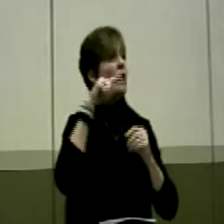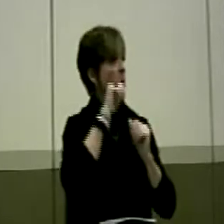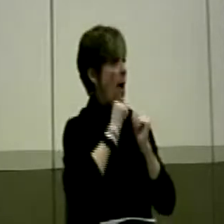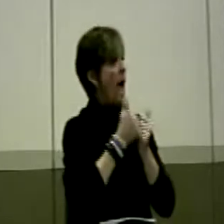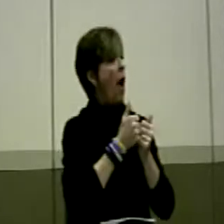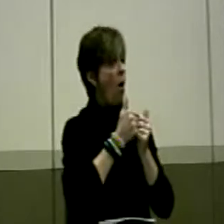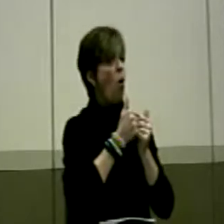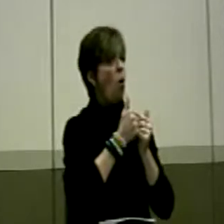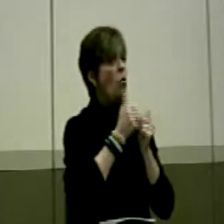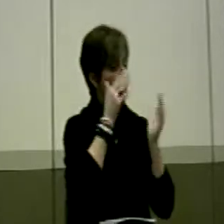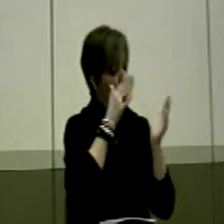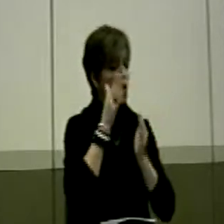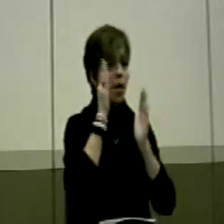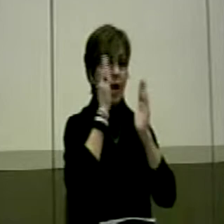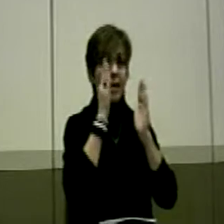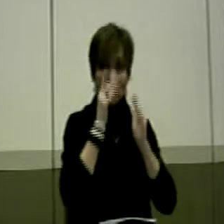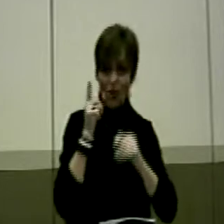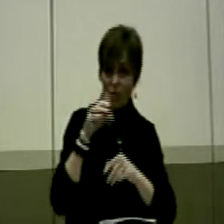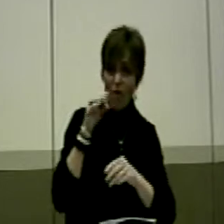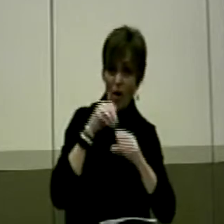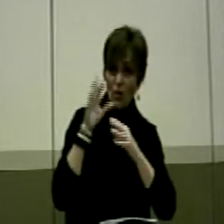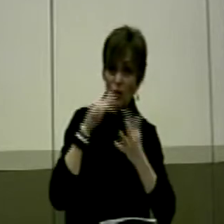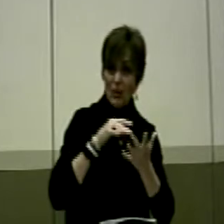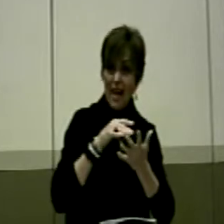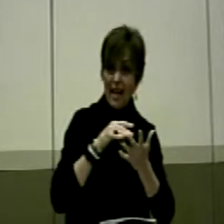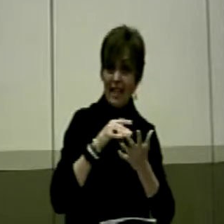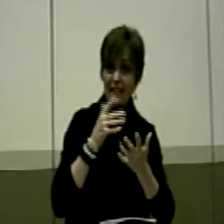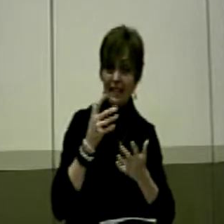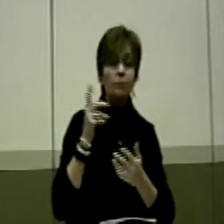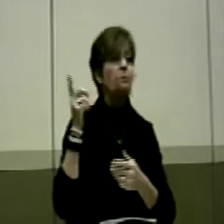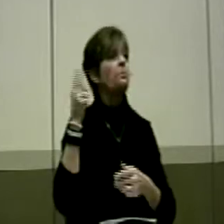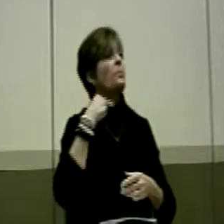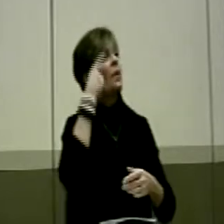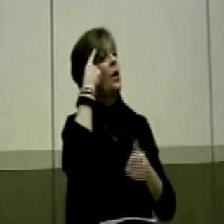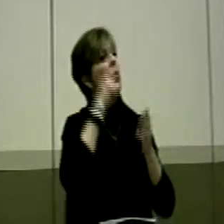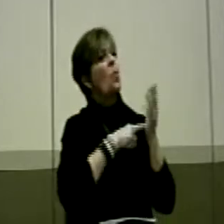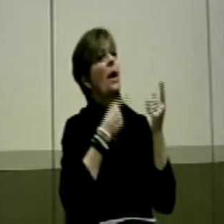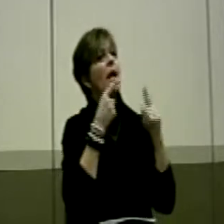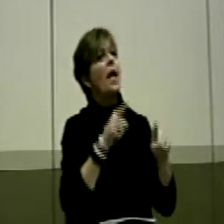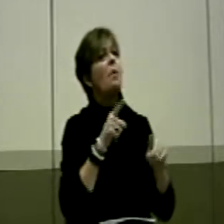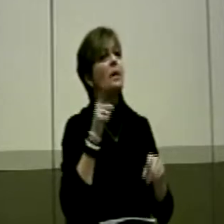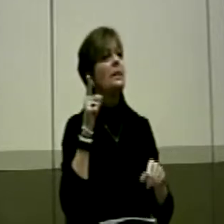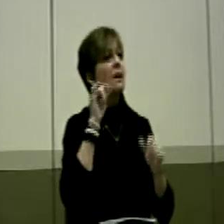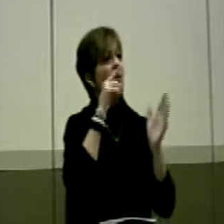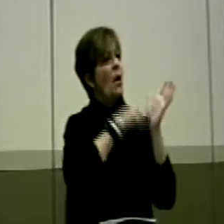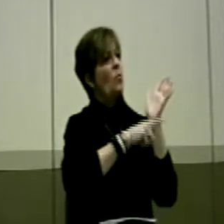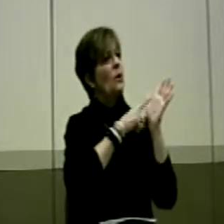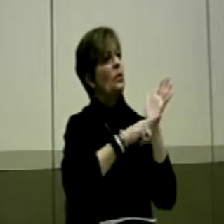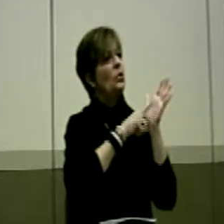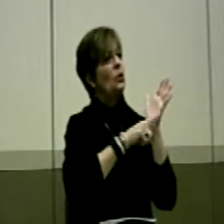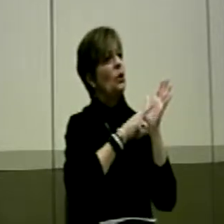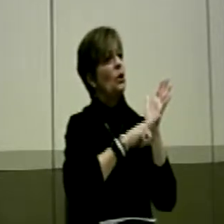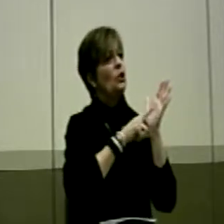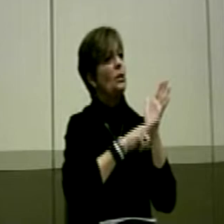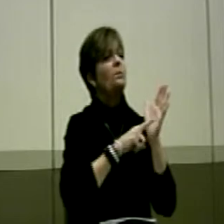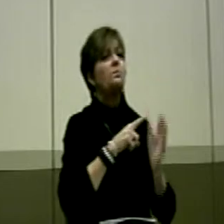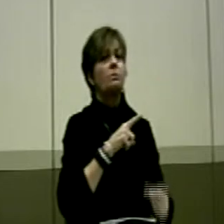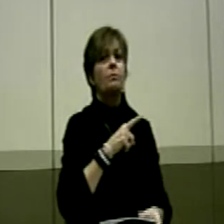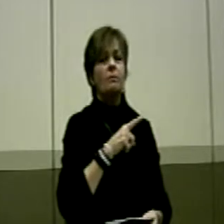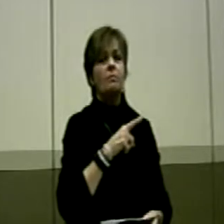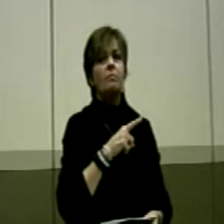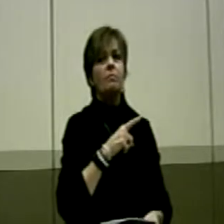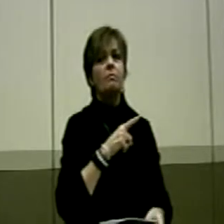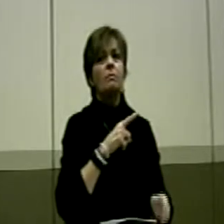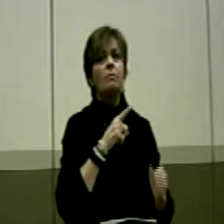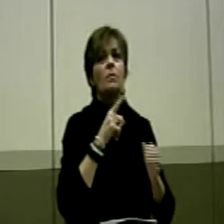Is that something? Well, I think what happens is like that research, maybe that research does need to occur more just to keep us just